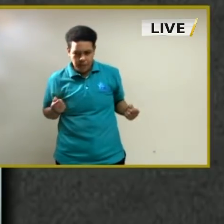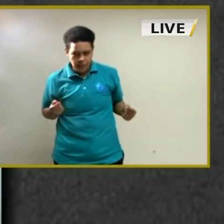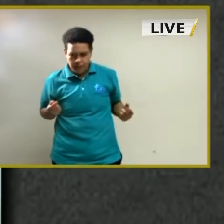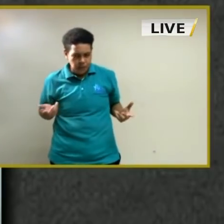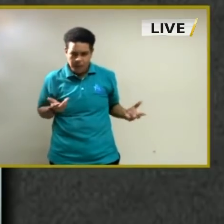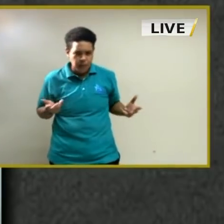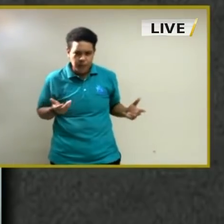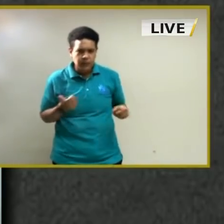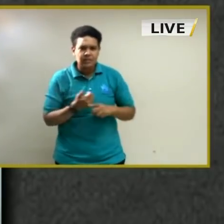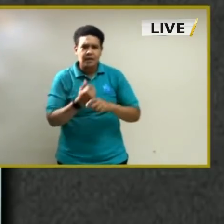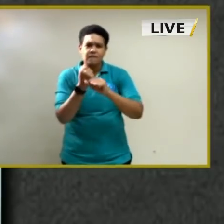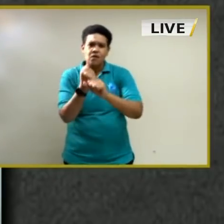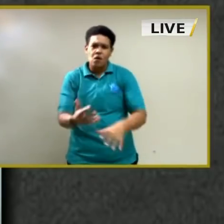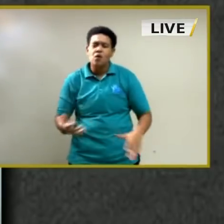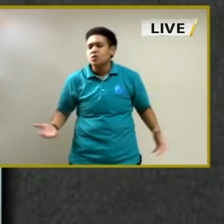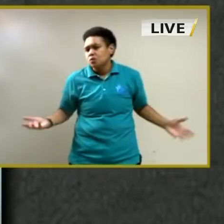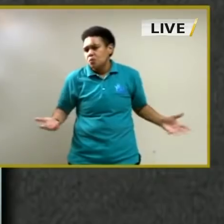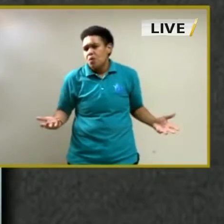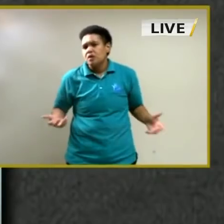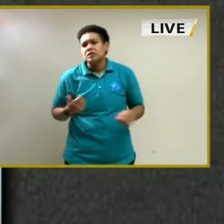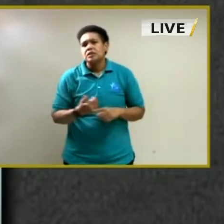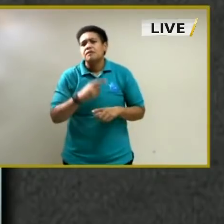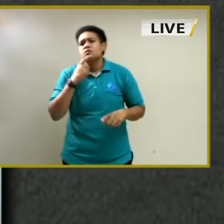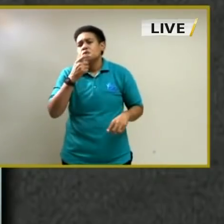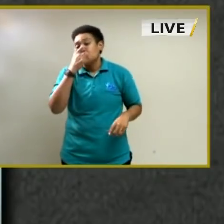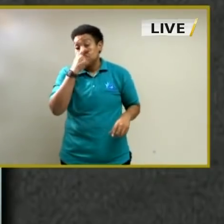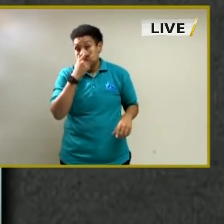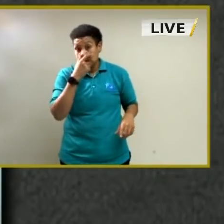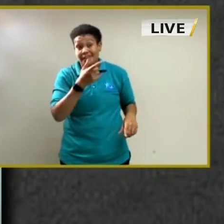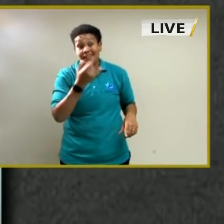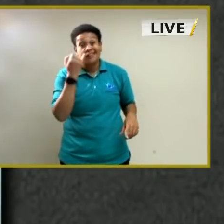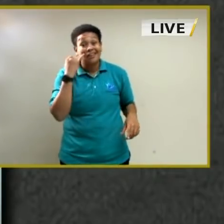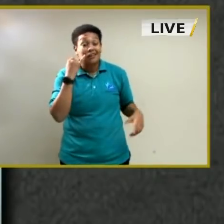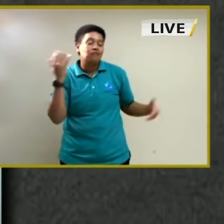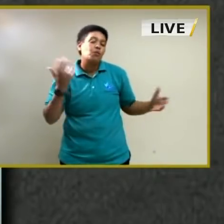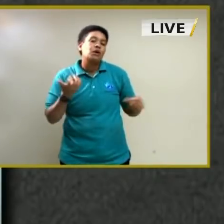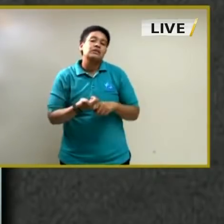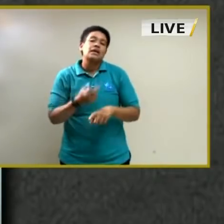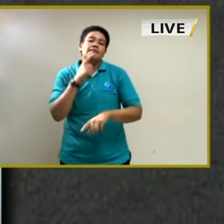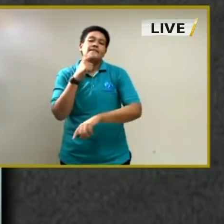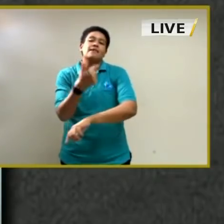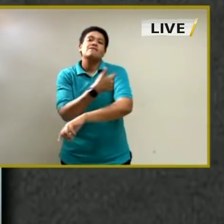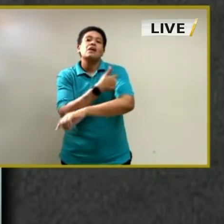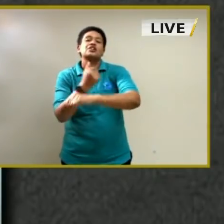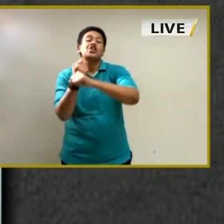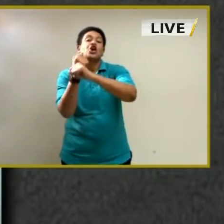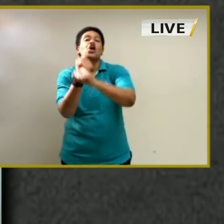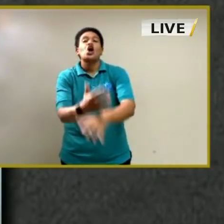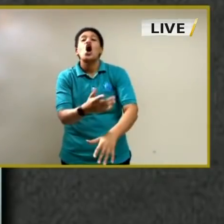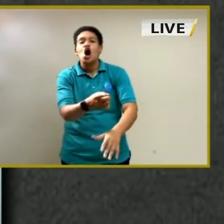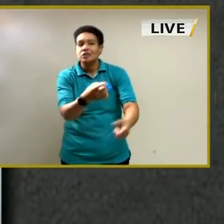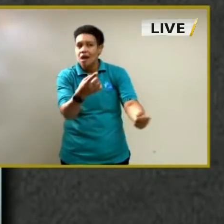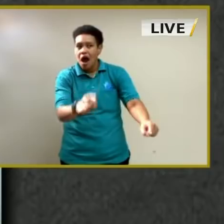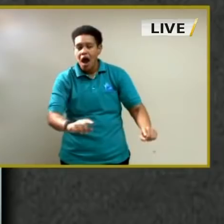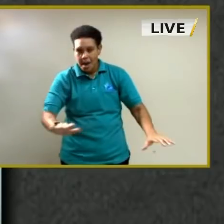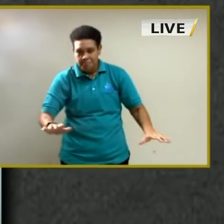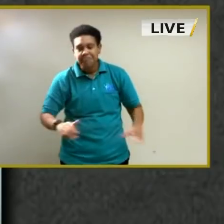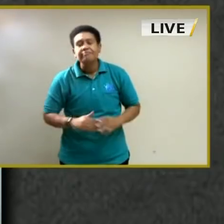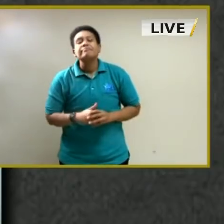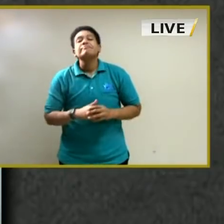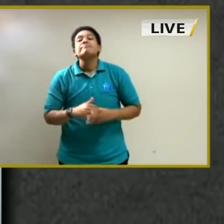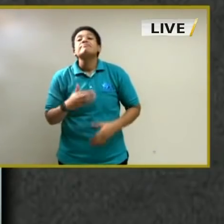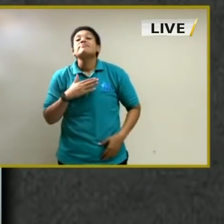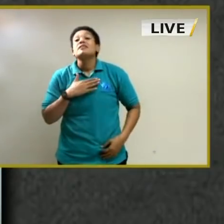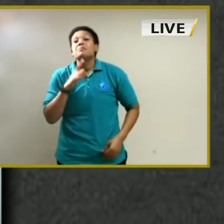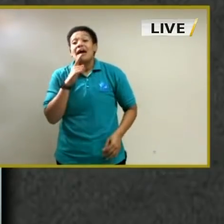of causality to see if, of course, the vaccine caused the event. So